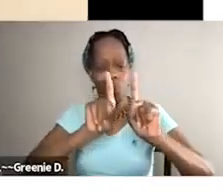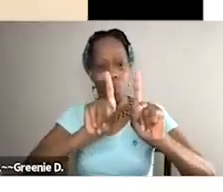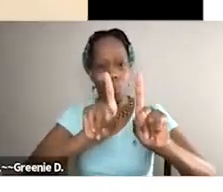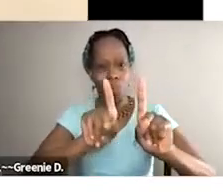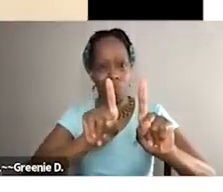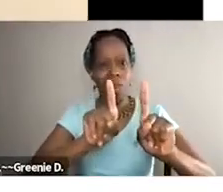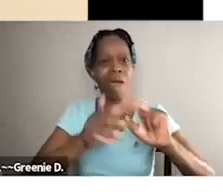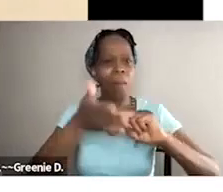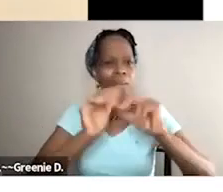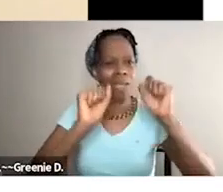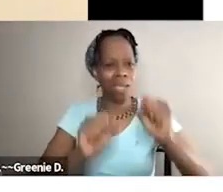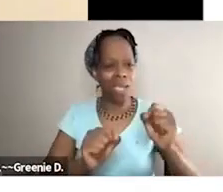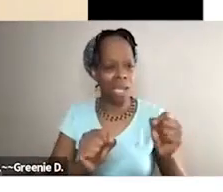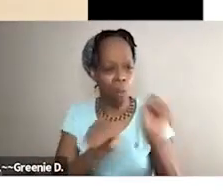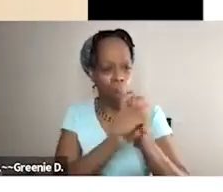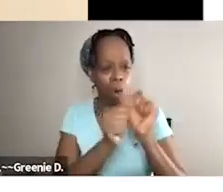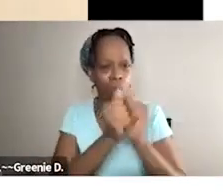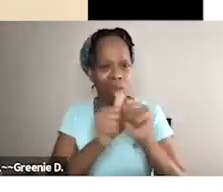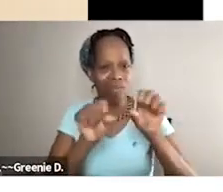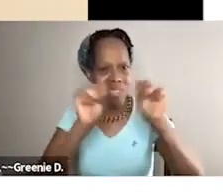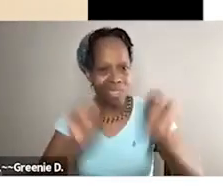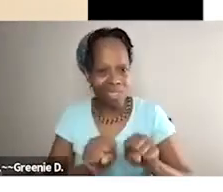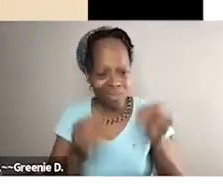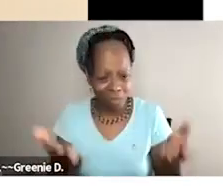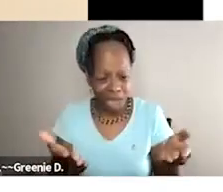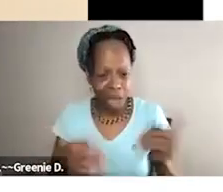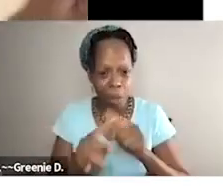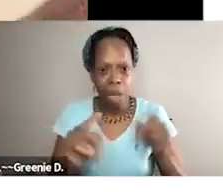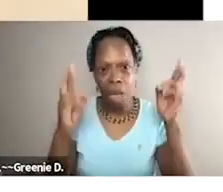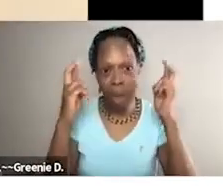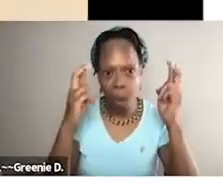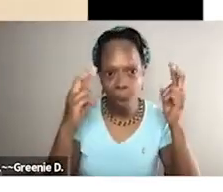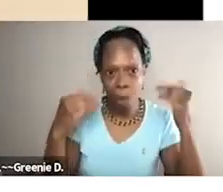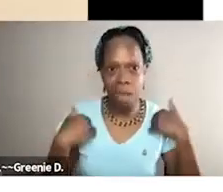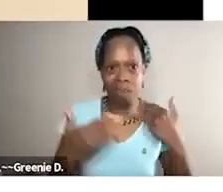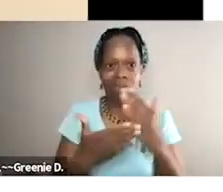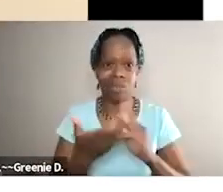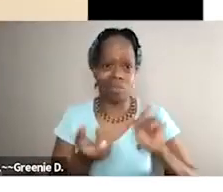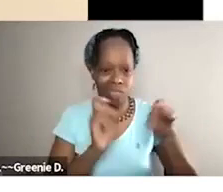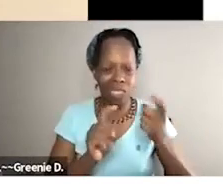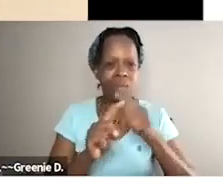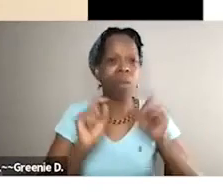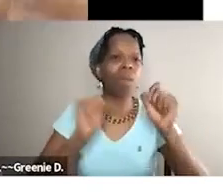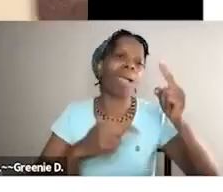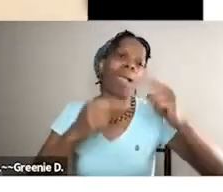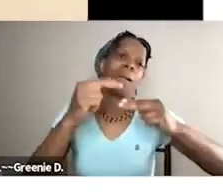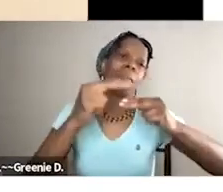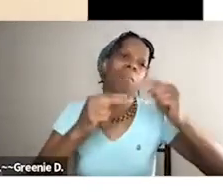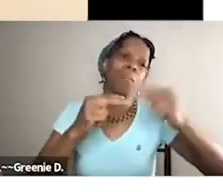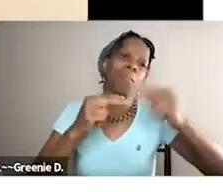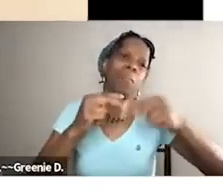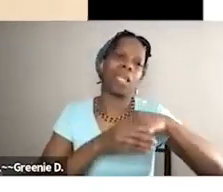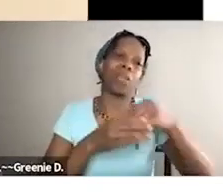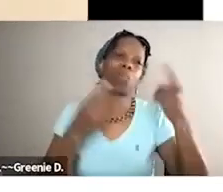there. You know, while hopefully then some changes may happen, you know, we can really sort of build this into what's currently happening, whether it be in